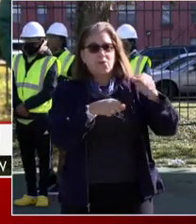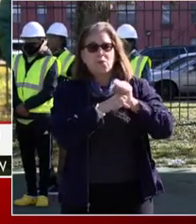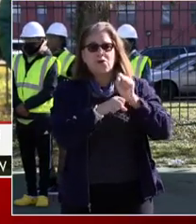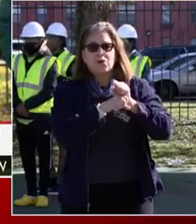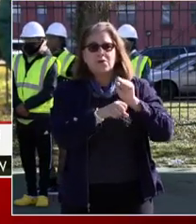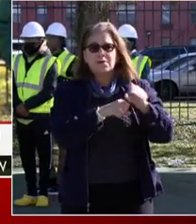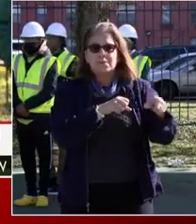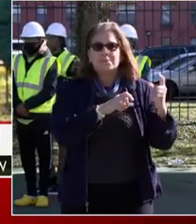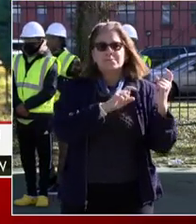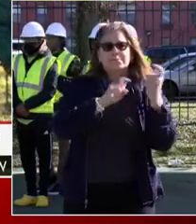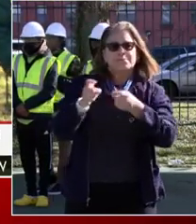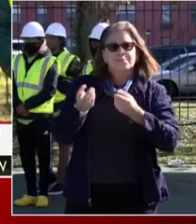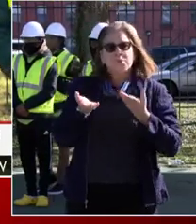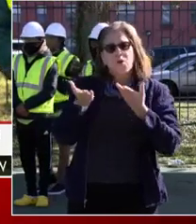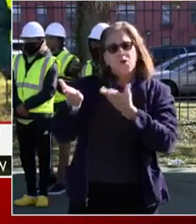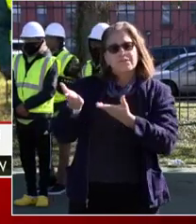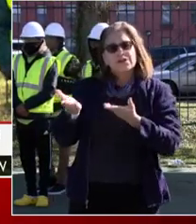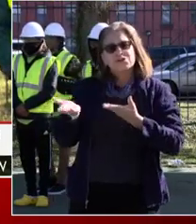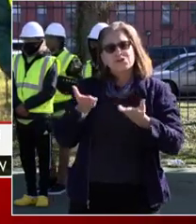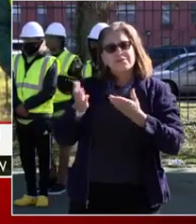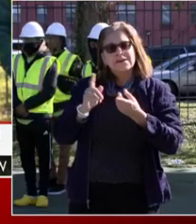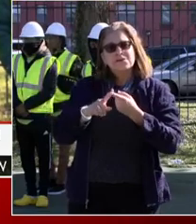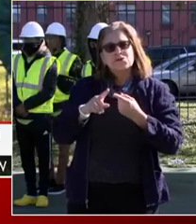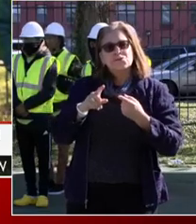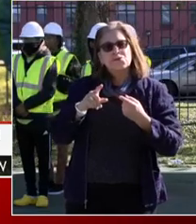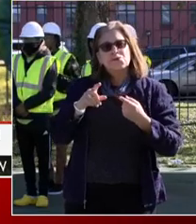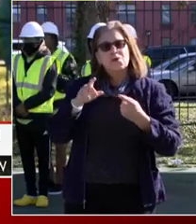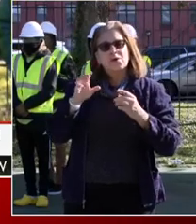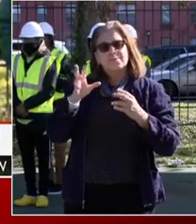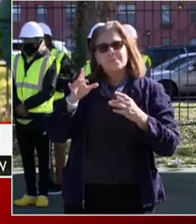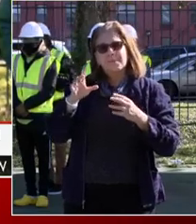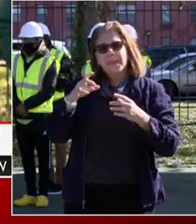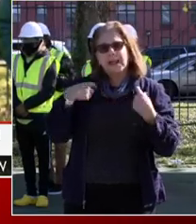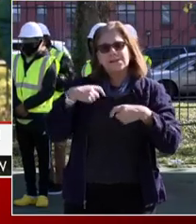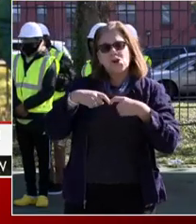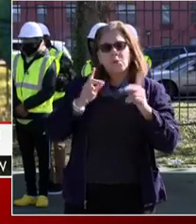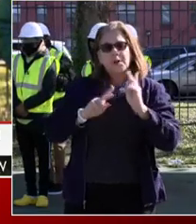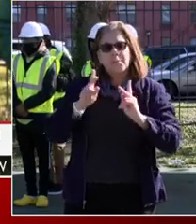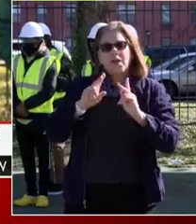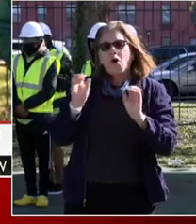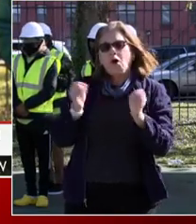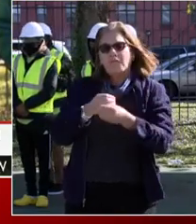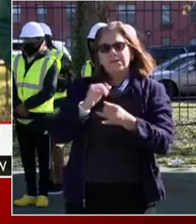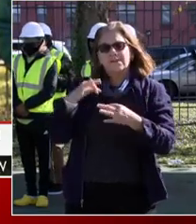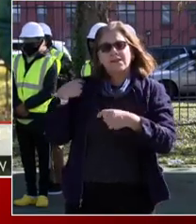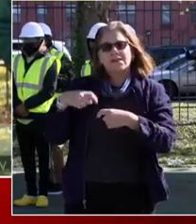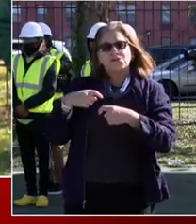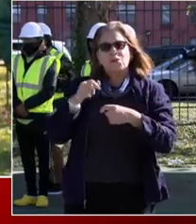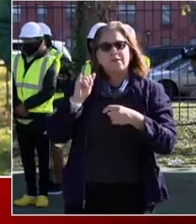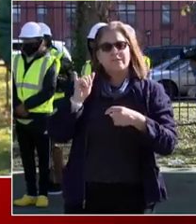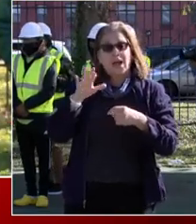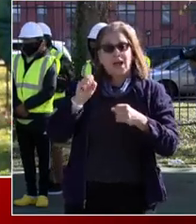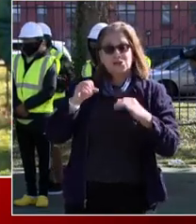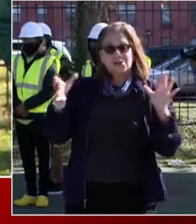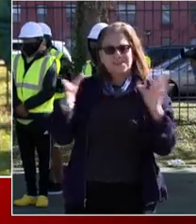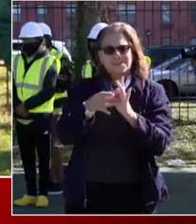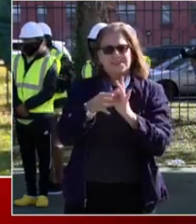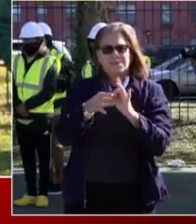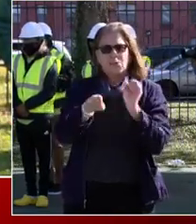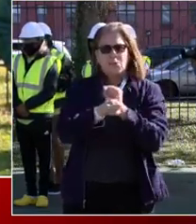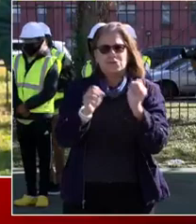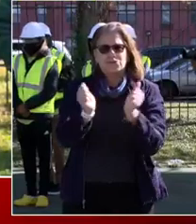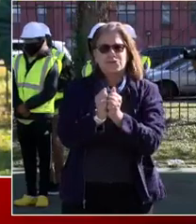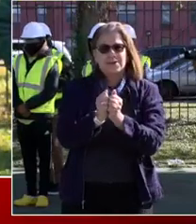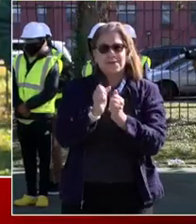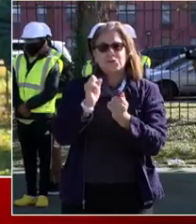So starting today, constituents can walk into the Mayor's Office on Latino Affairs at the Reeves Center, bring their